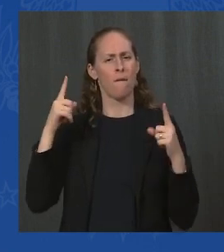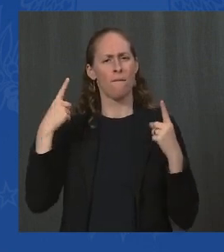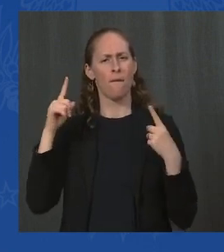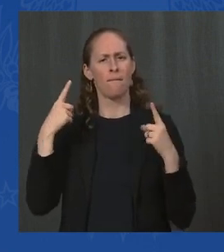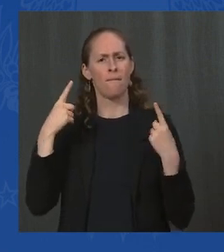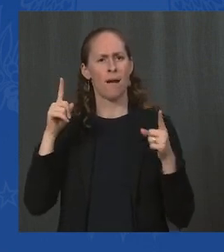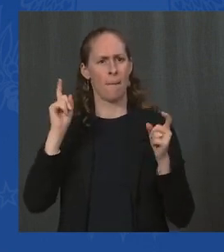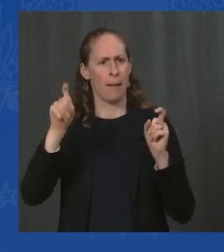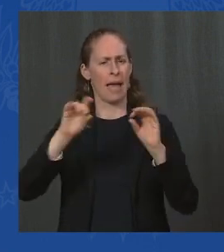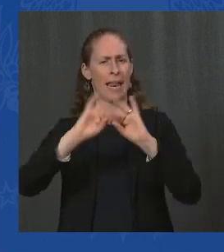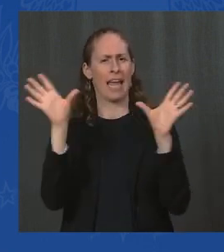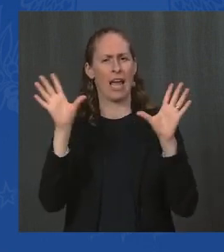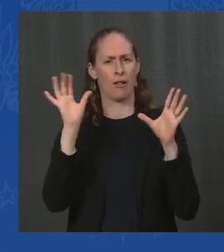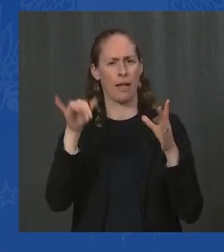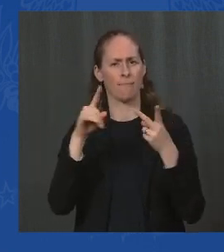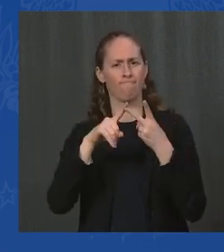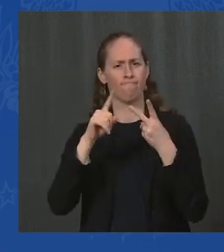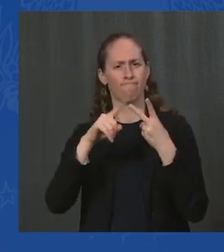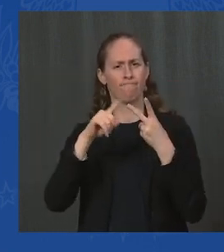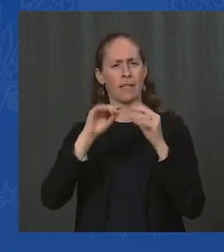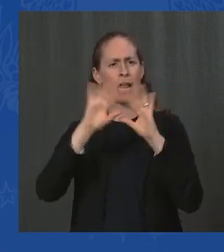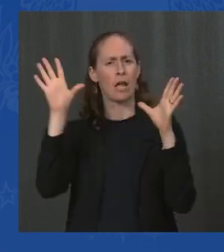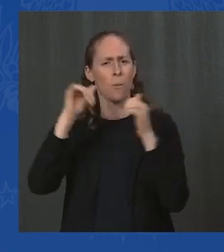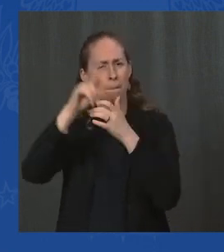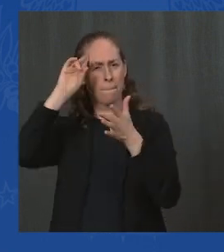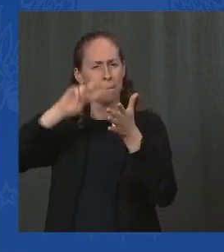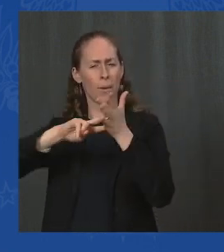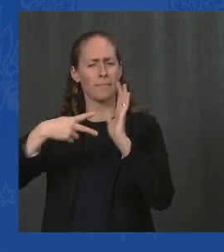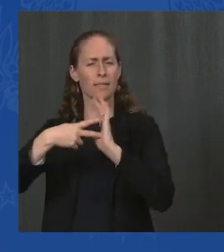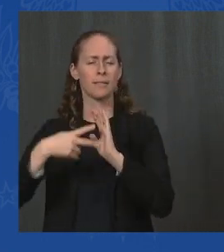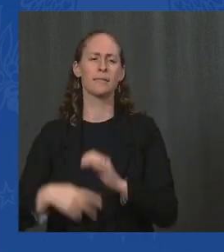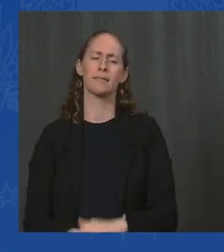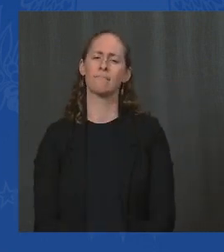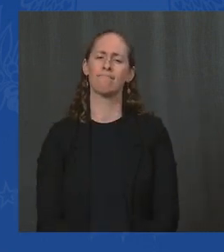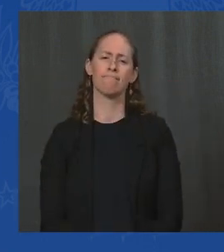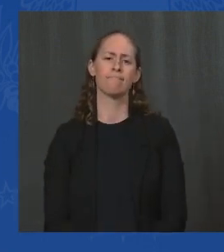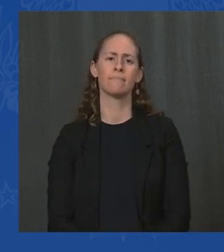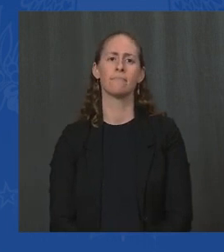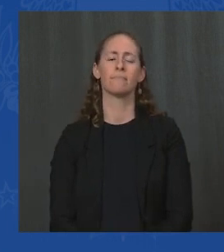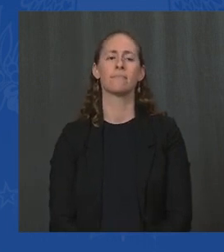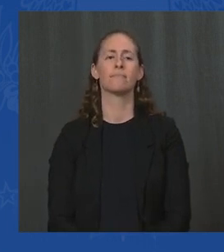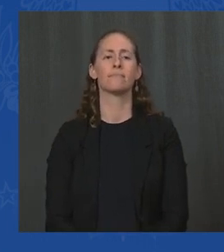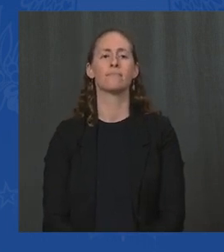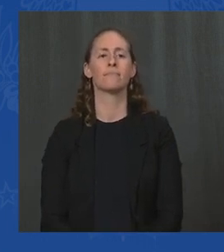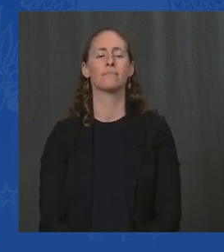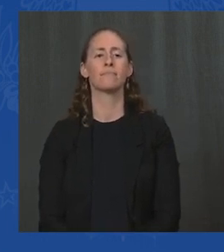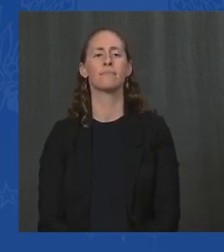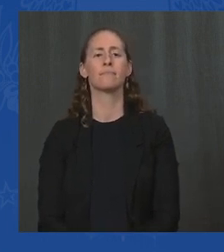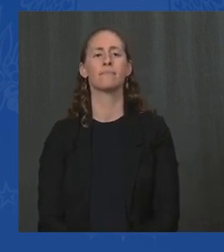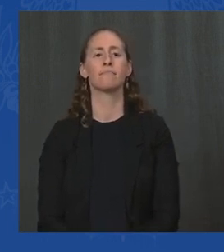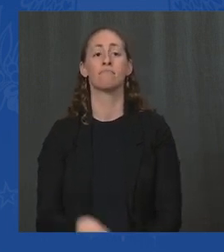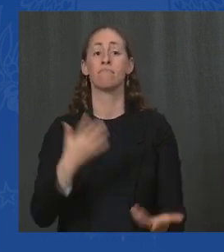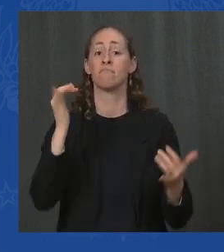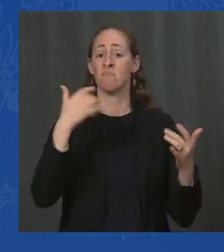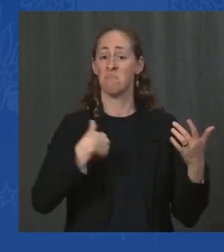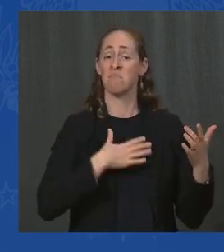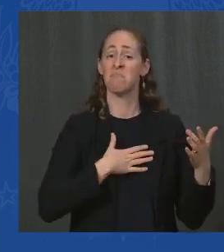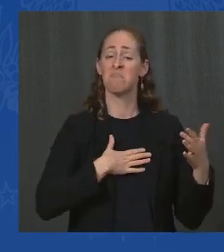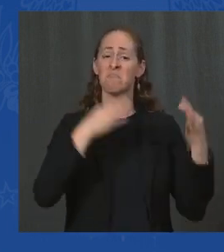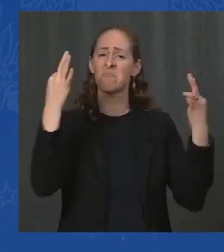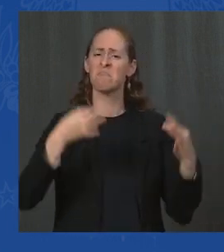This decision about Afghanistan is not just about Afghanistan. It's about ending an